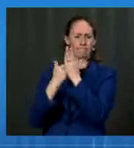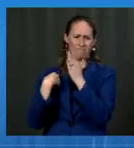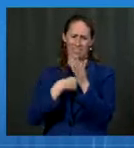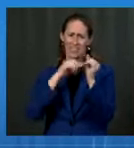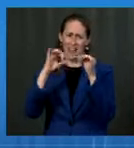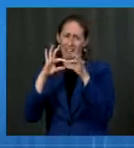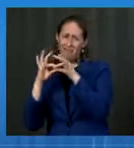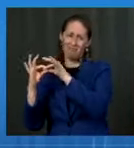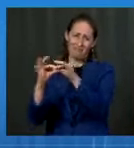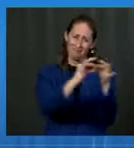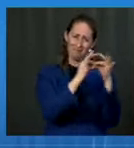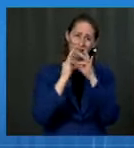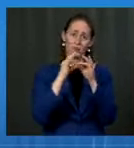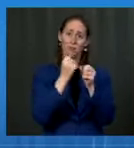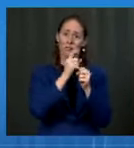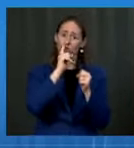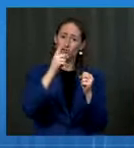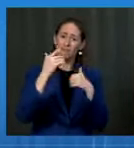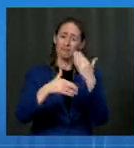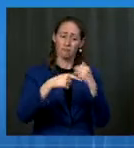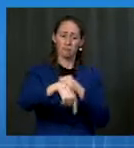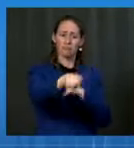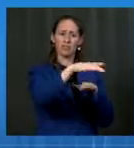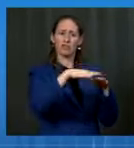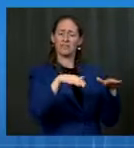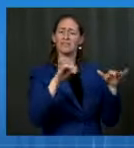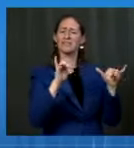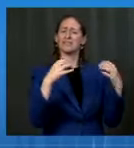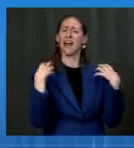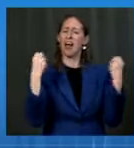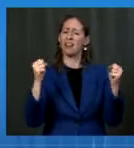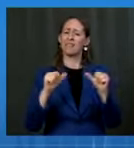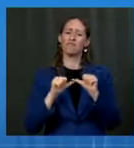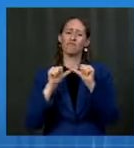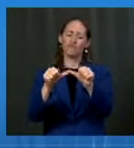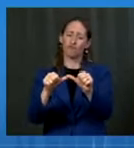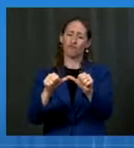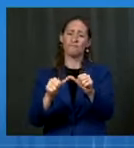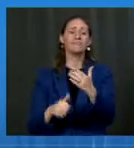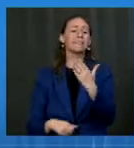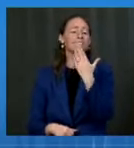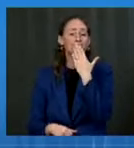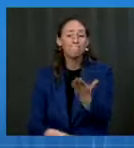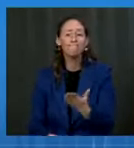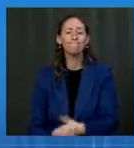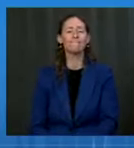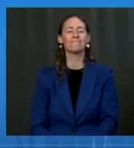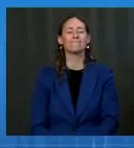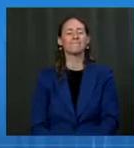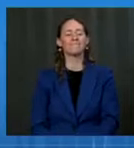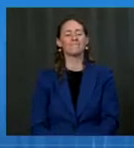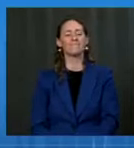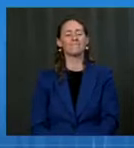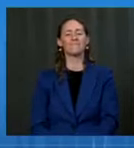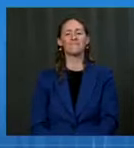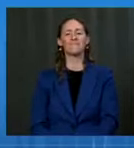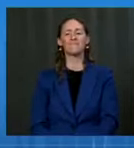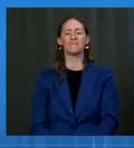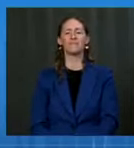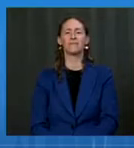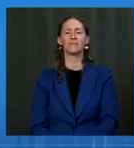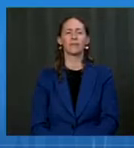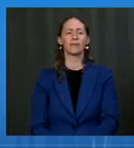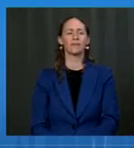future, remain safe and healthy during this time. Thank you. I'll turn things over to Dr. Fauci. Thank you very much,